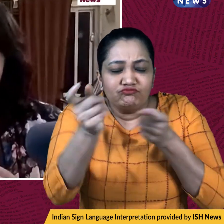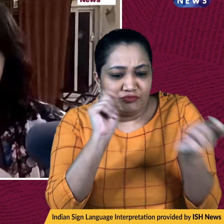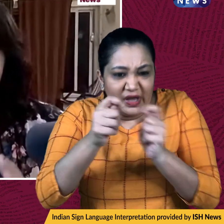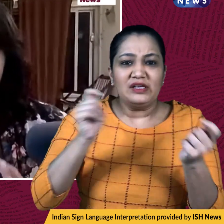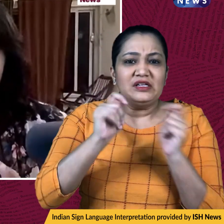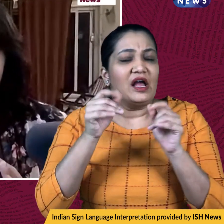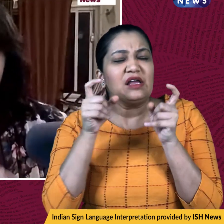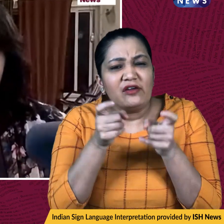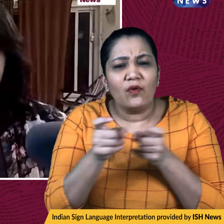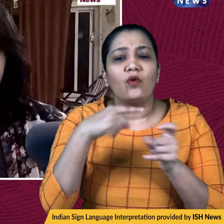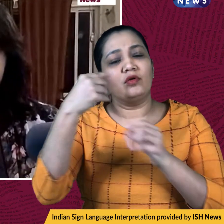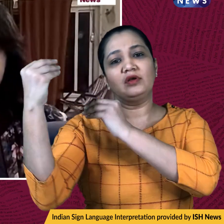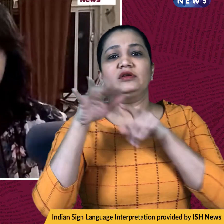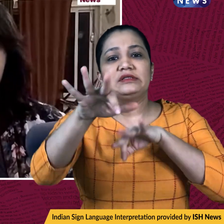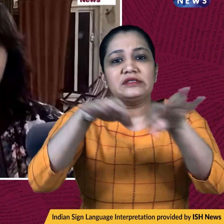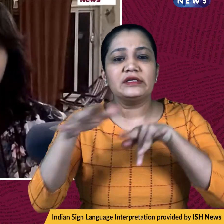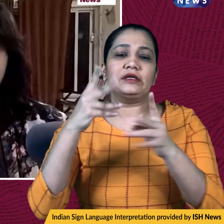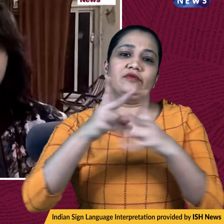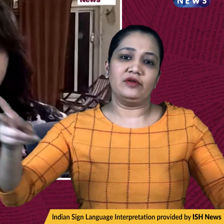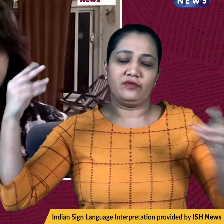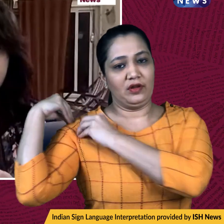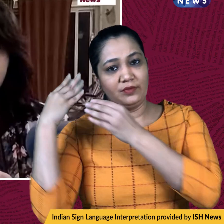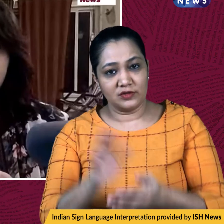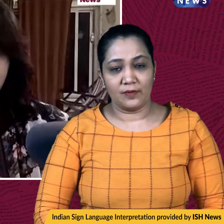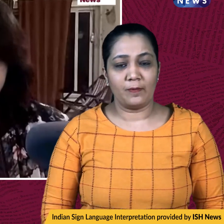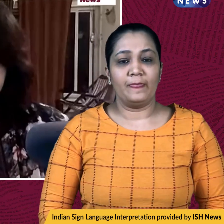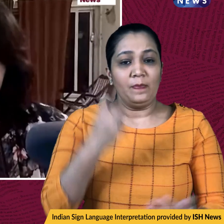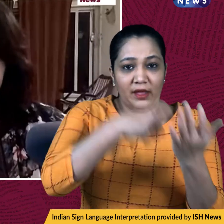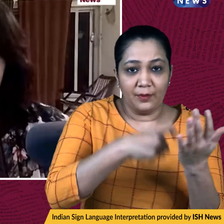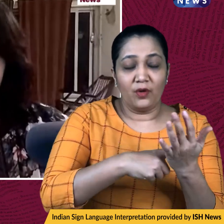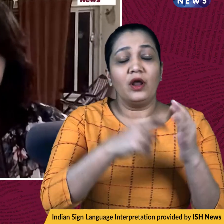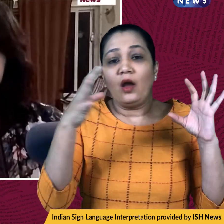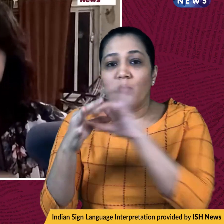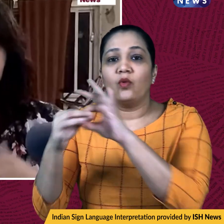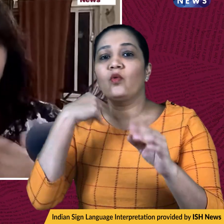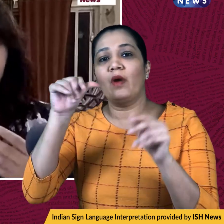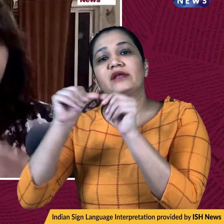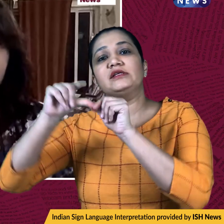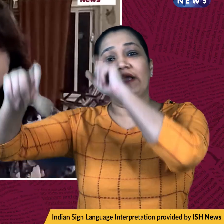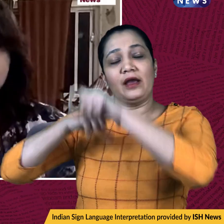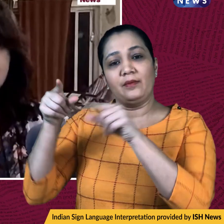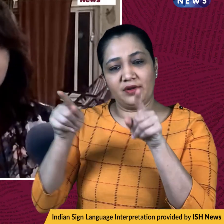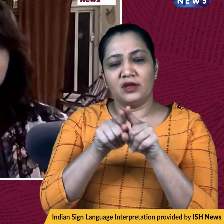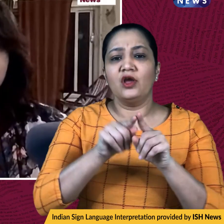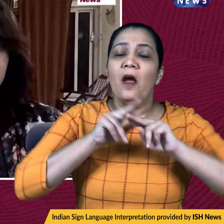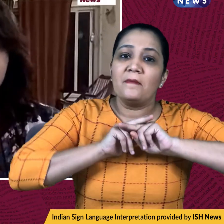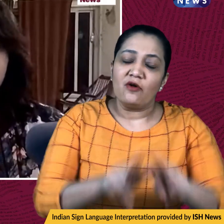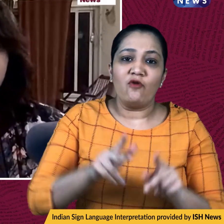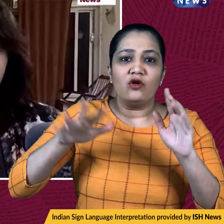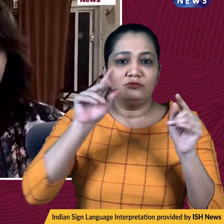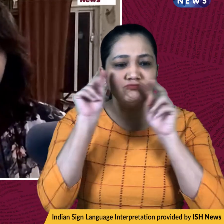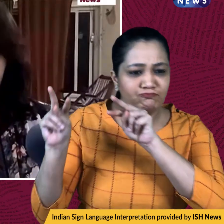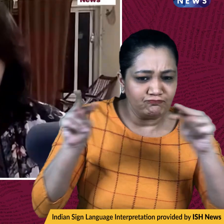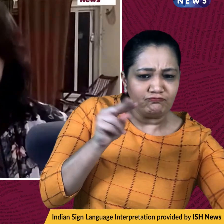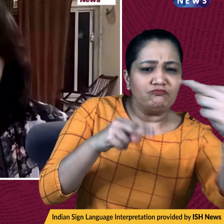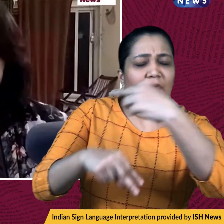change. The report also has been written in collaboration with Accenture and proposes a more holistic